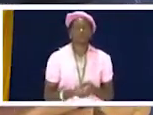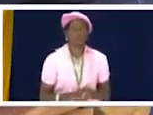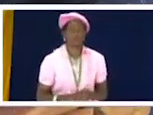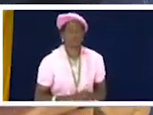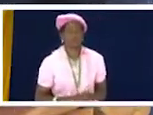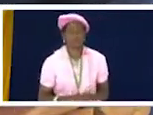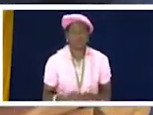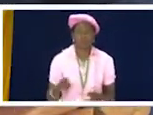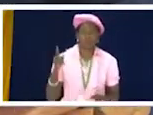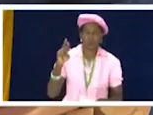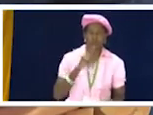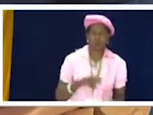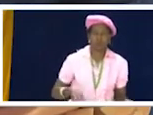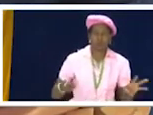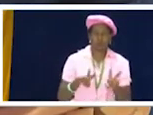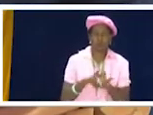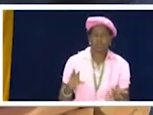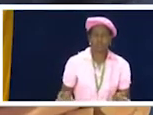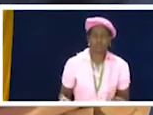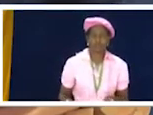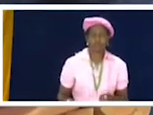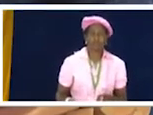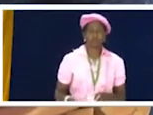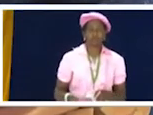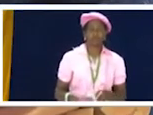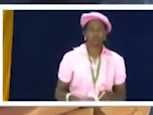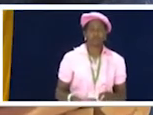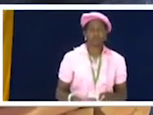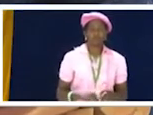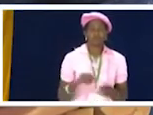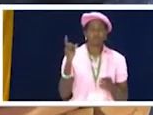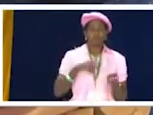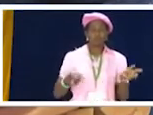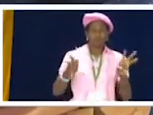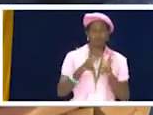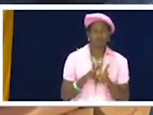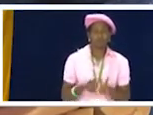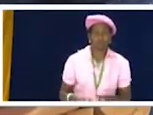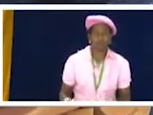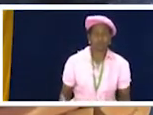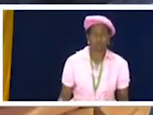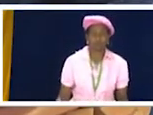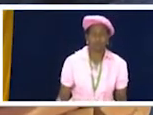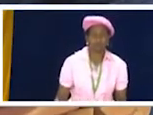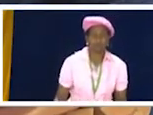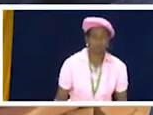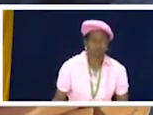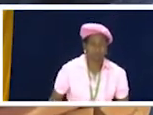You are worthy, O Lord, you are worthy.